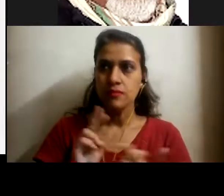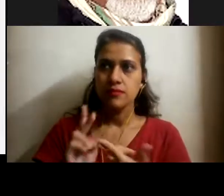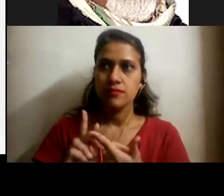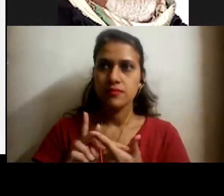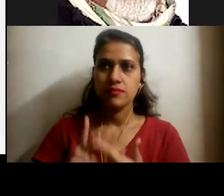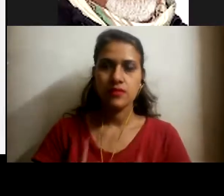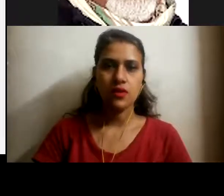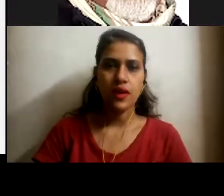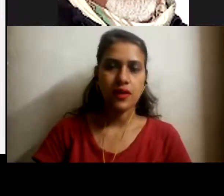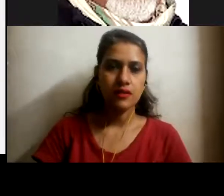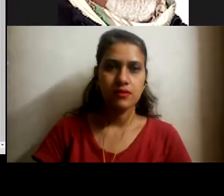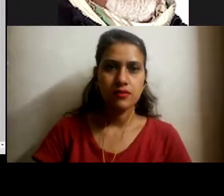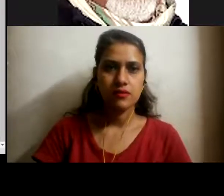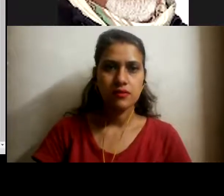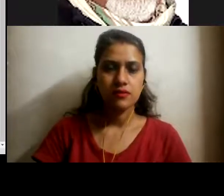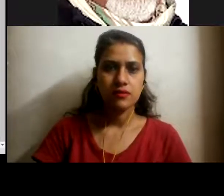Here again,